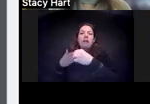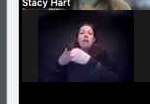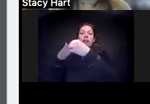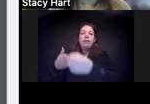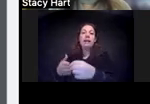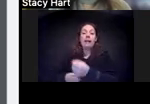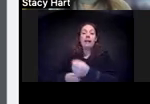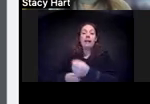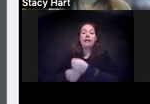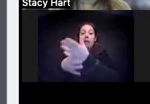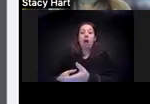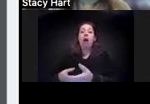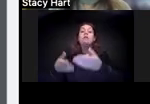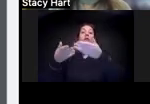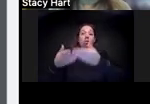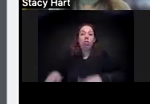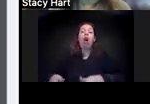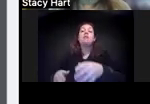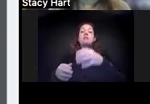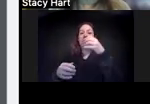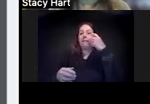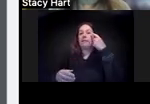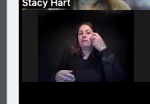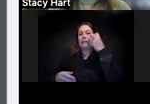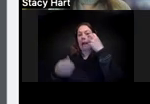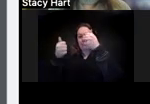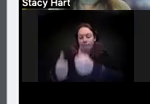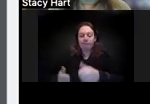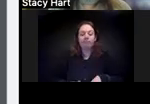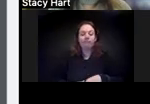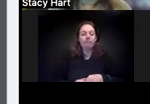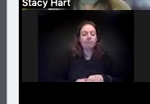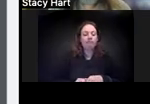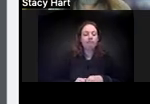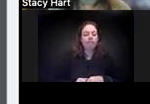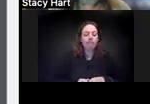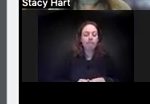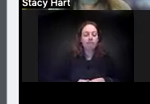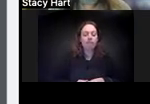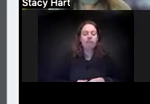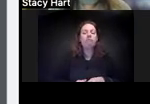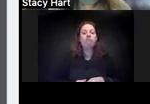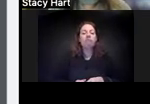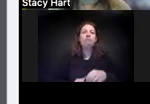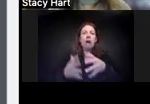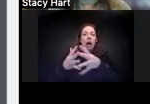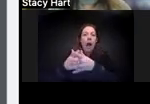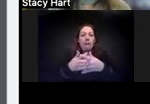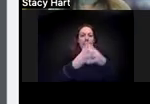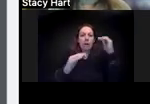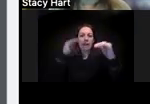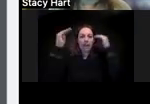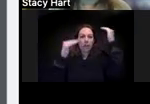of sight. So the leading cause of blindness in American adults between 20 and